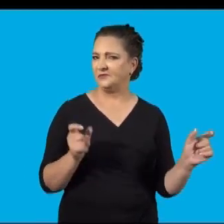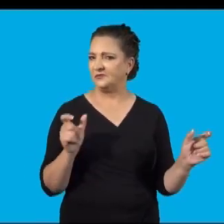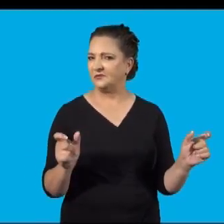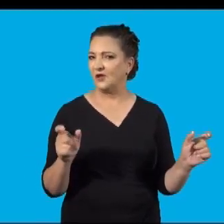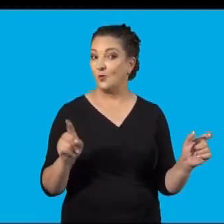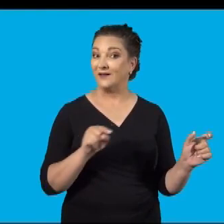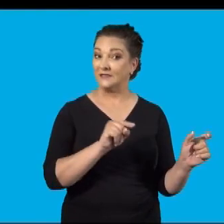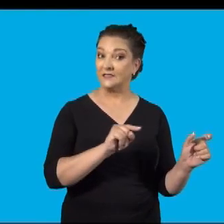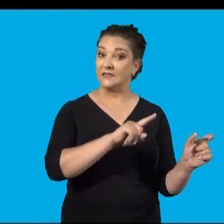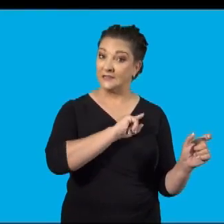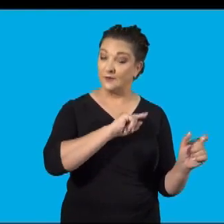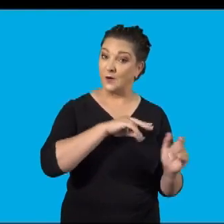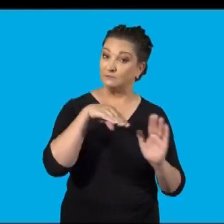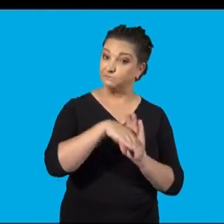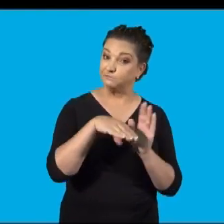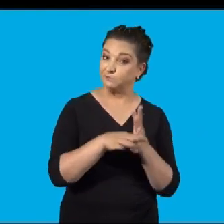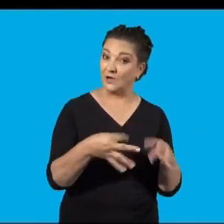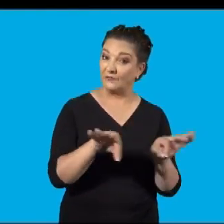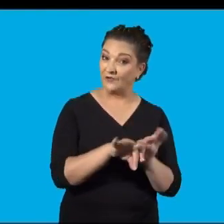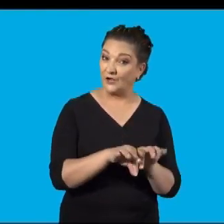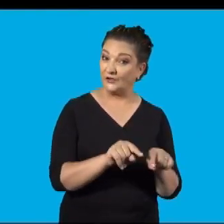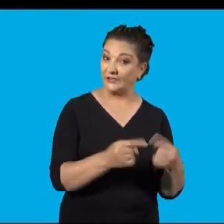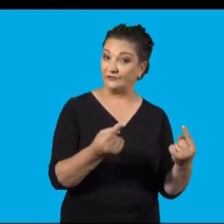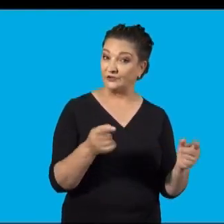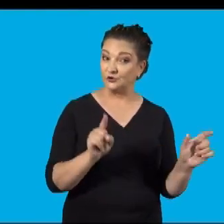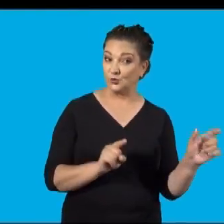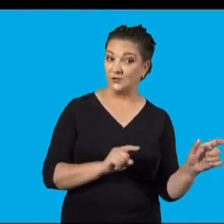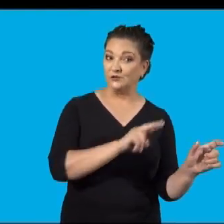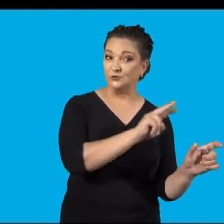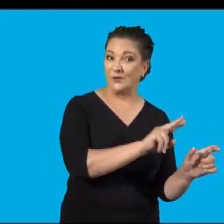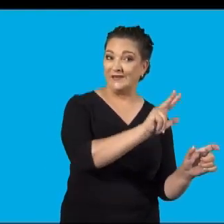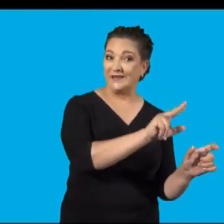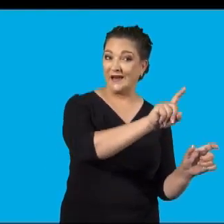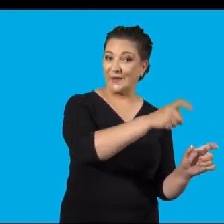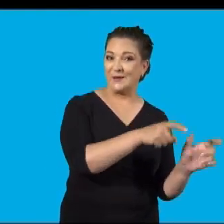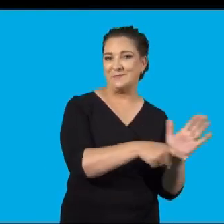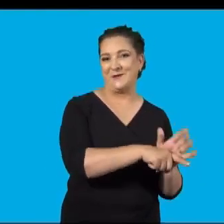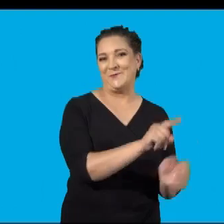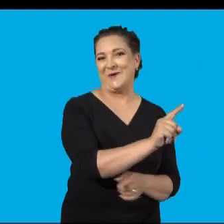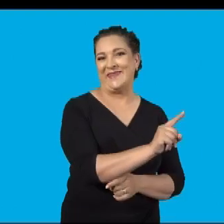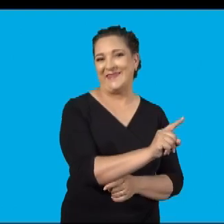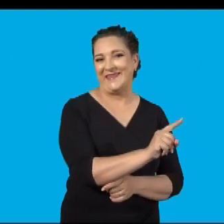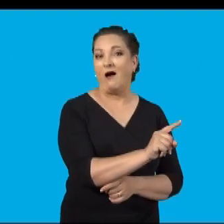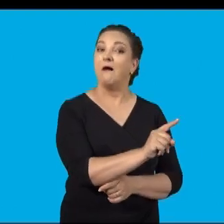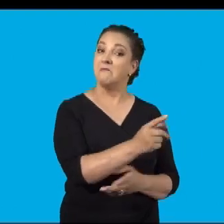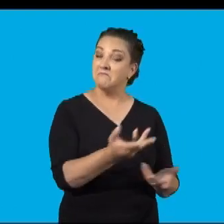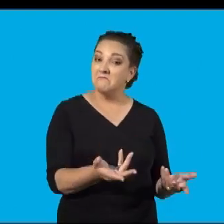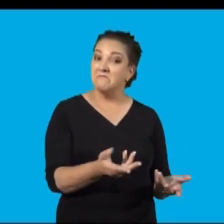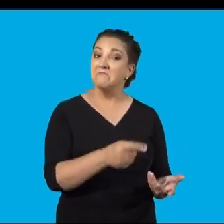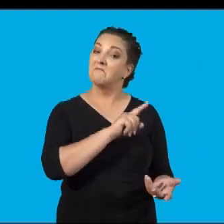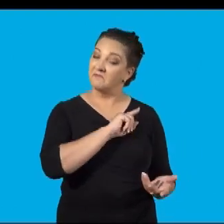two becomes my depreciation, therefore. So I'll say 28 minus 1, then it gives